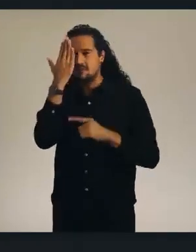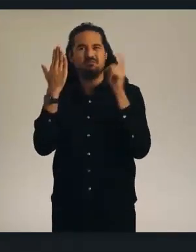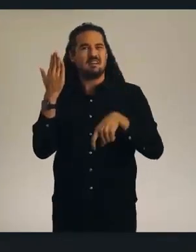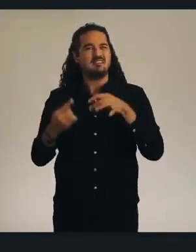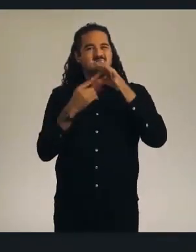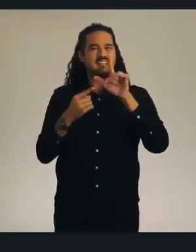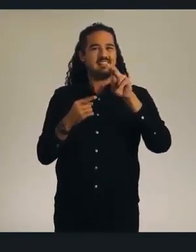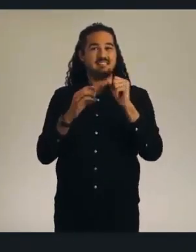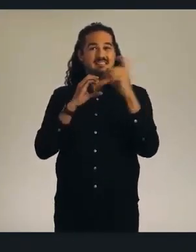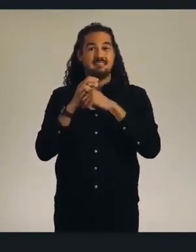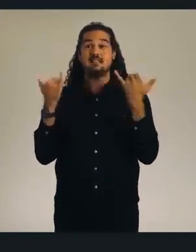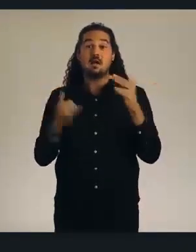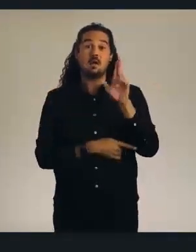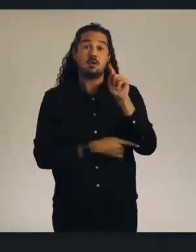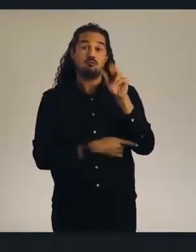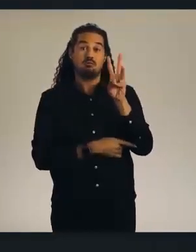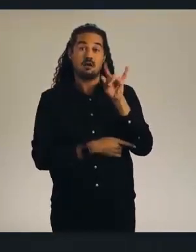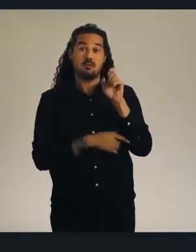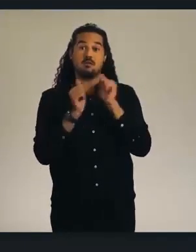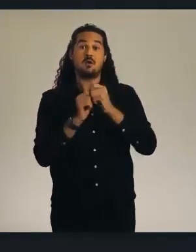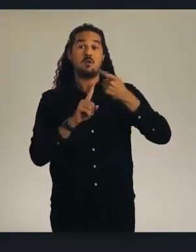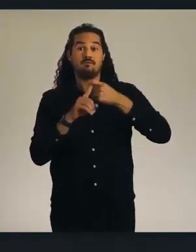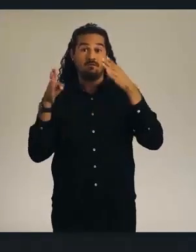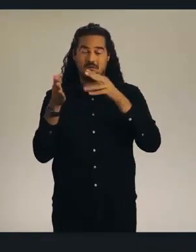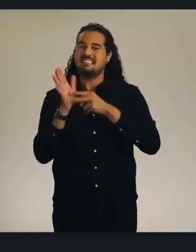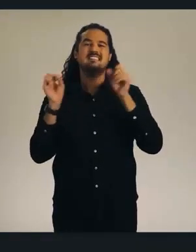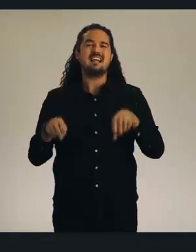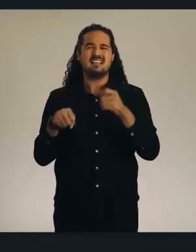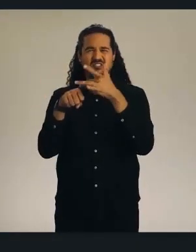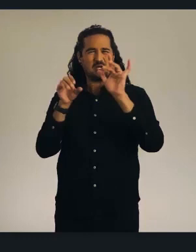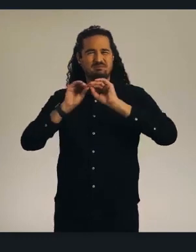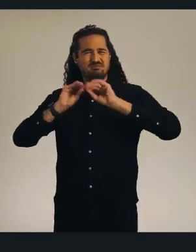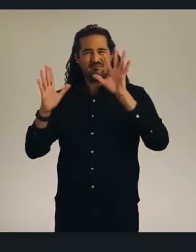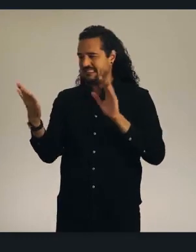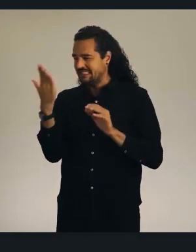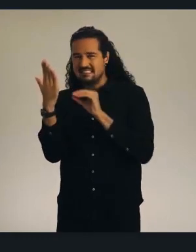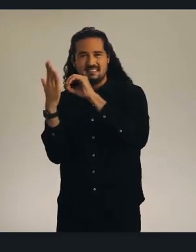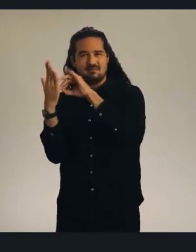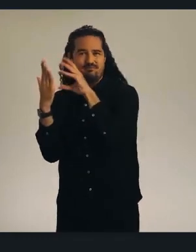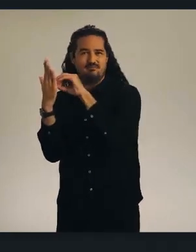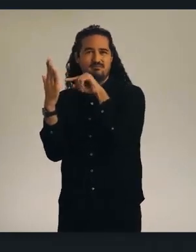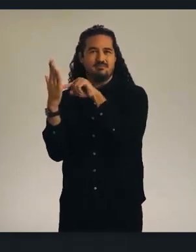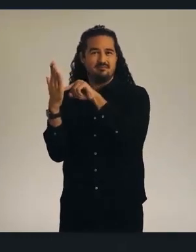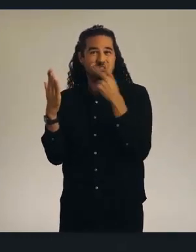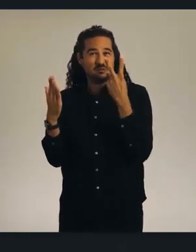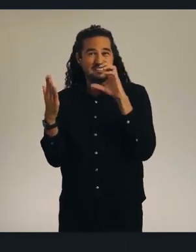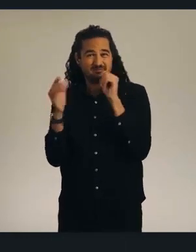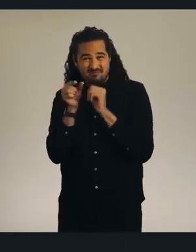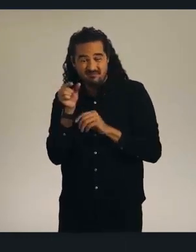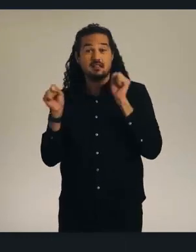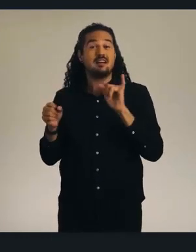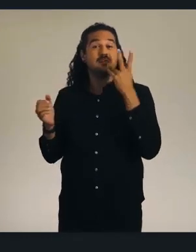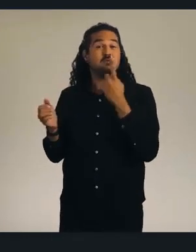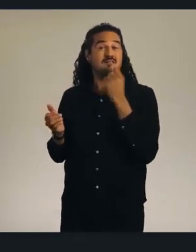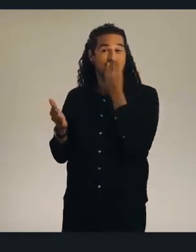distances. The new ultra-wide lens design and autofocus system enable incredibly sharp focus and can magnify subjects with a minimum distance of 2 centimeters. So you can get detailed close-ups, like of this